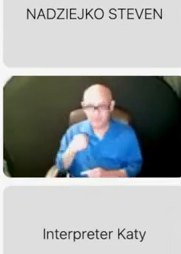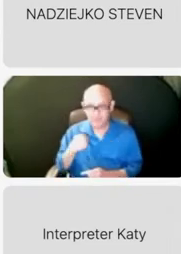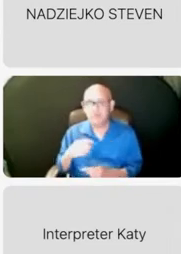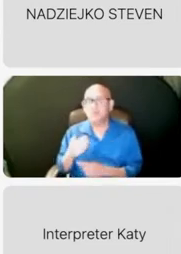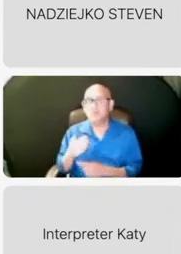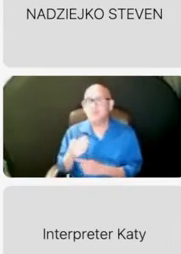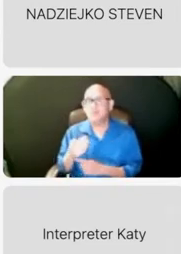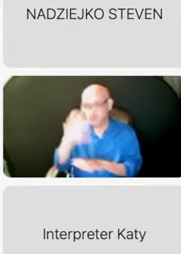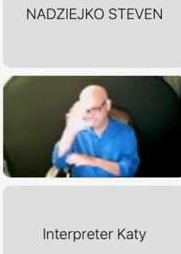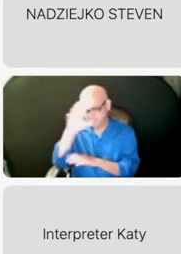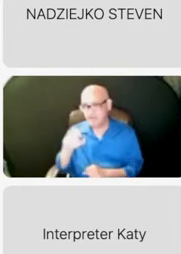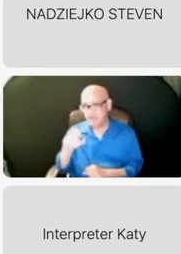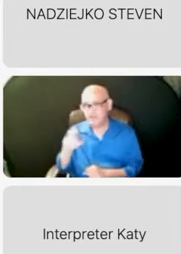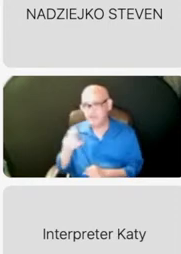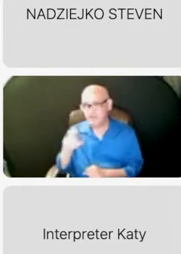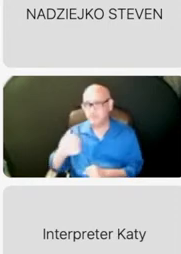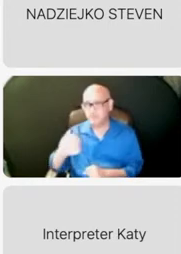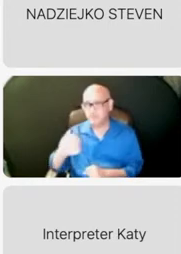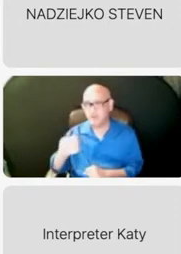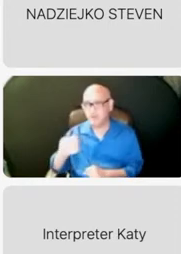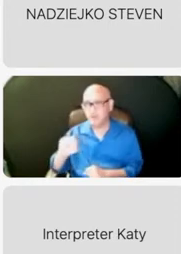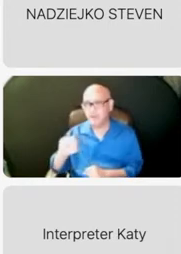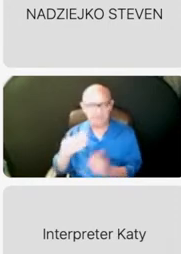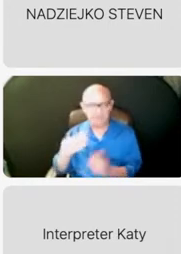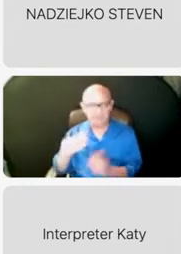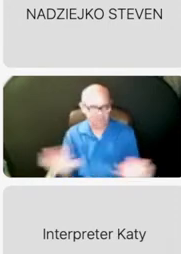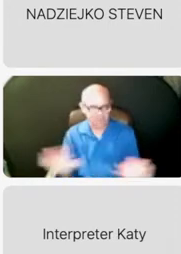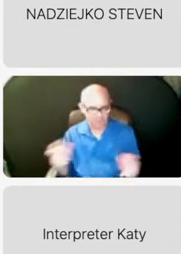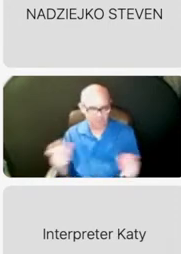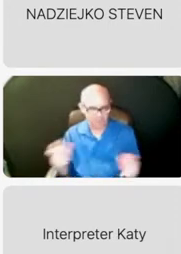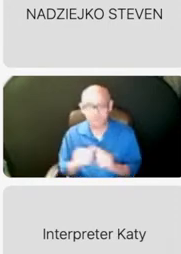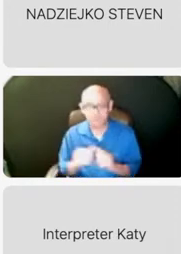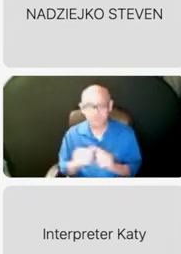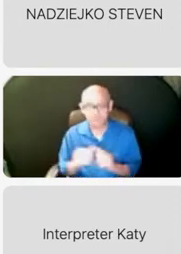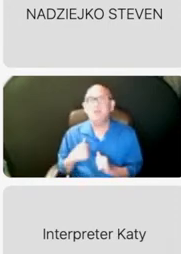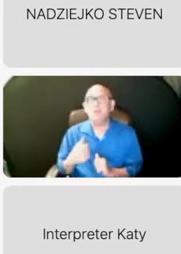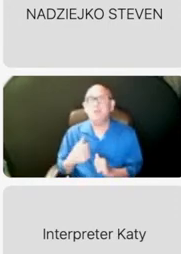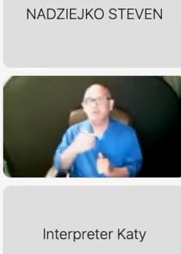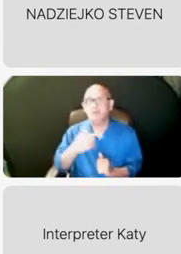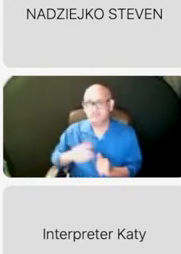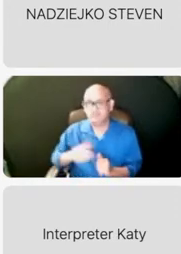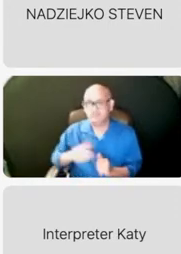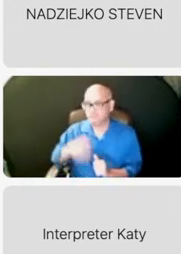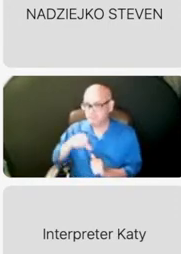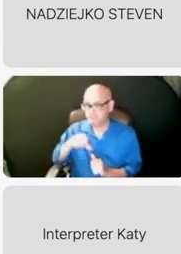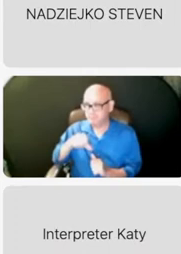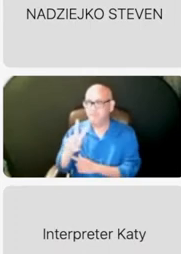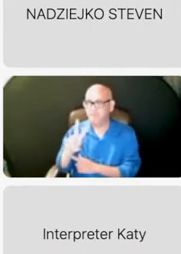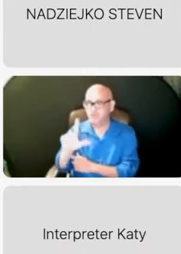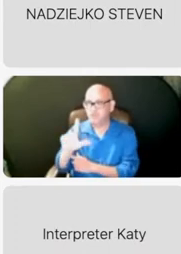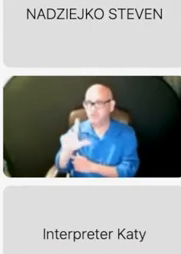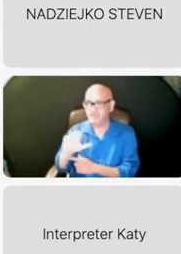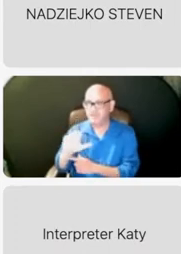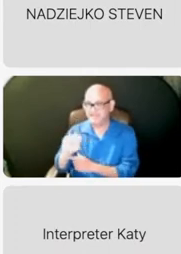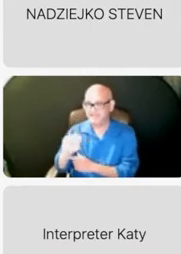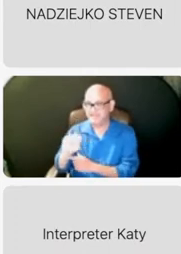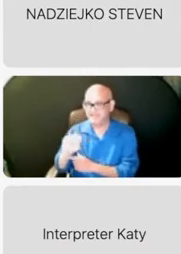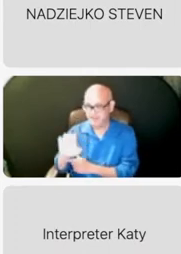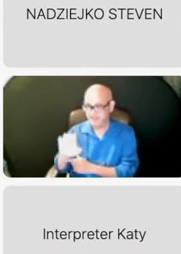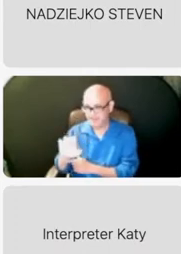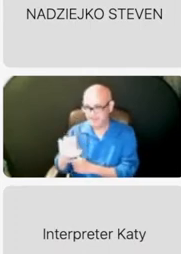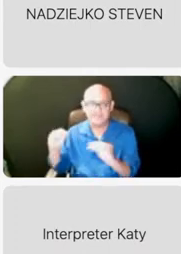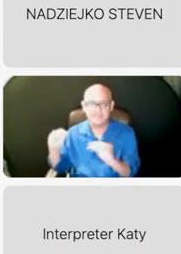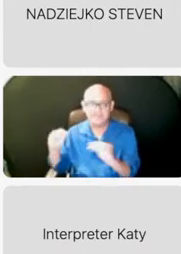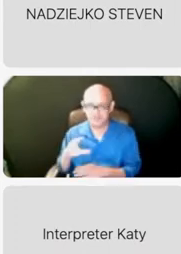public it was it is with extreme honor and pride that i introduce our virtual enterprise teacher mrs robin buckles if you can come on